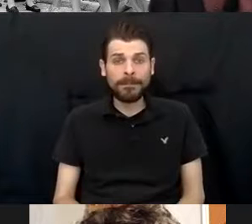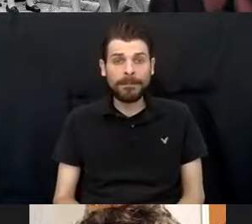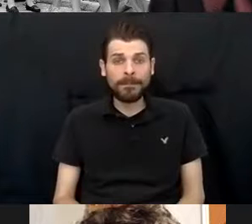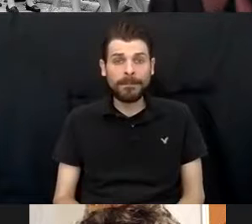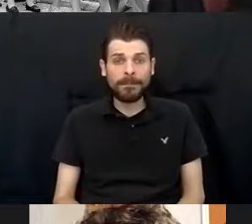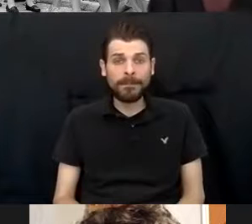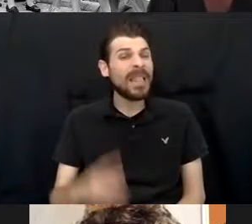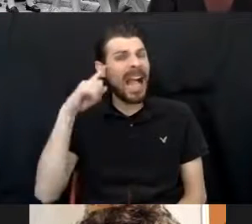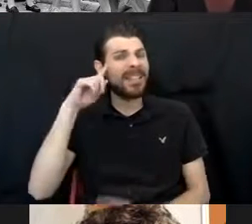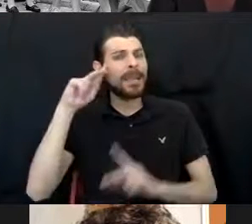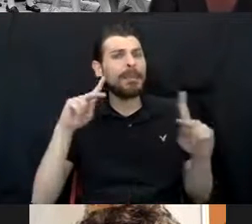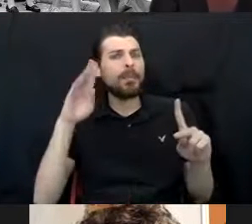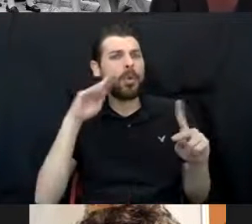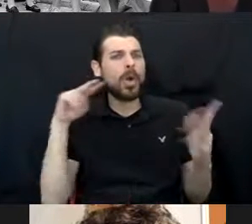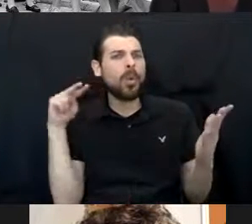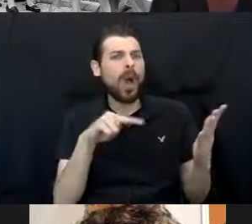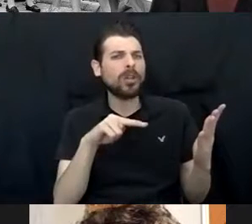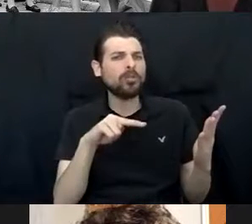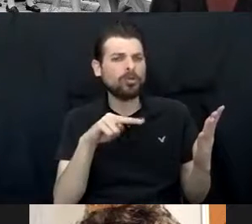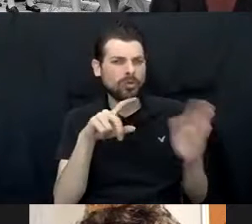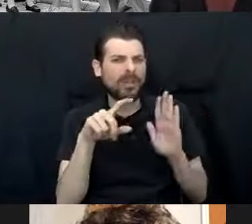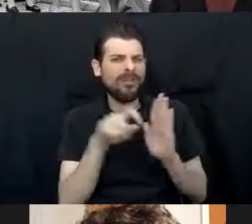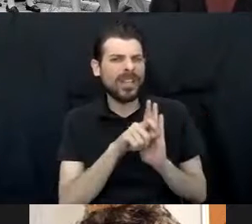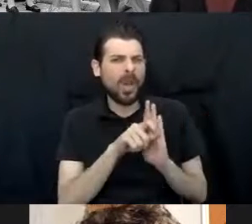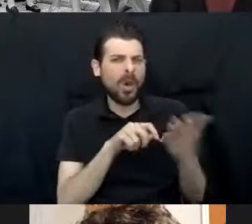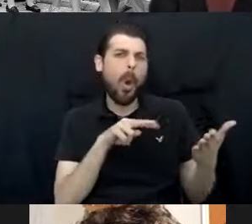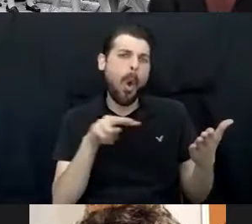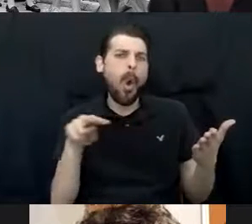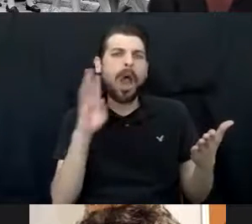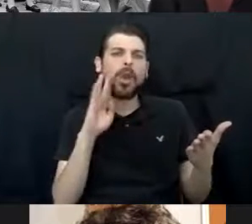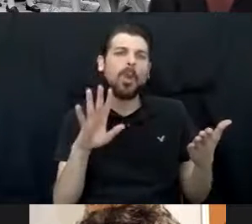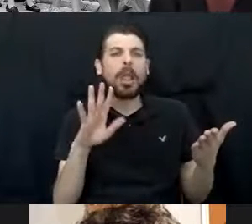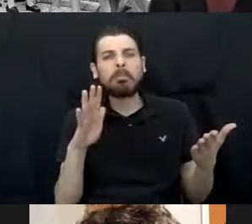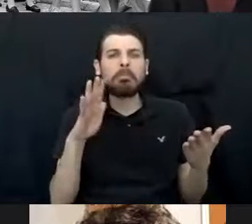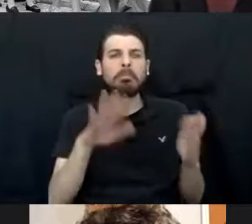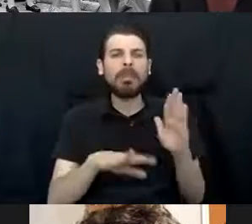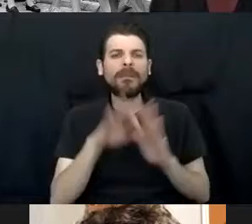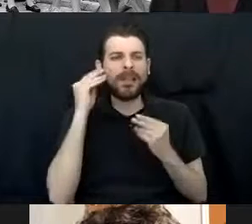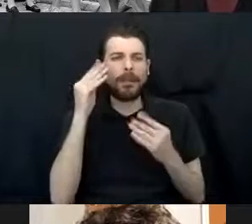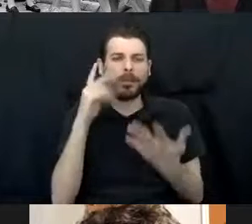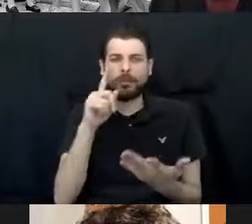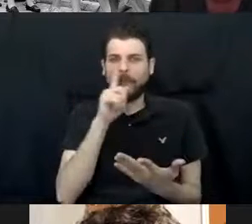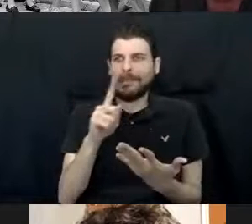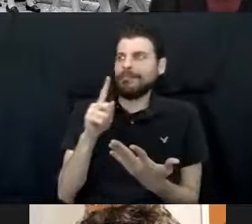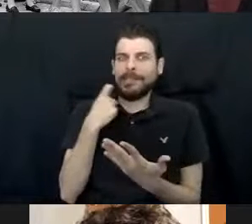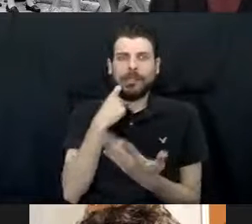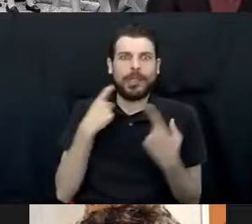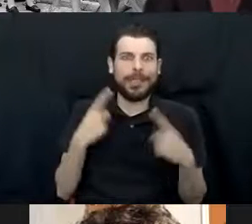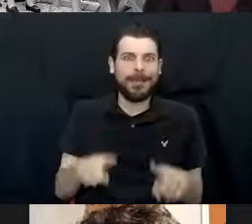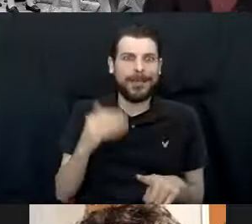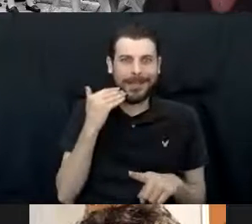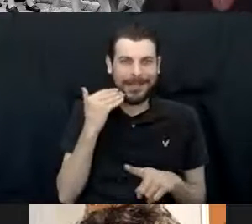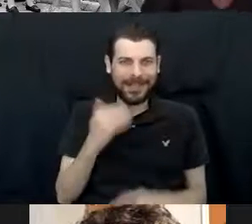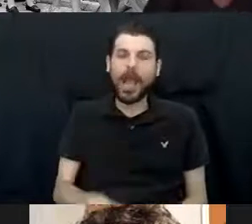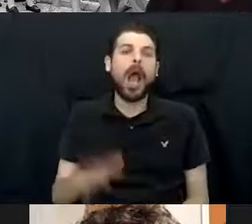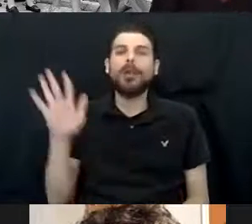I think people are going to see the video of this, and that's how everybody's going to catch on, because, you know, we just organized this week. So we were all 4 days